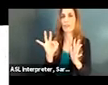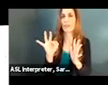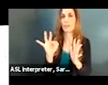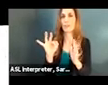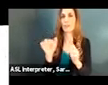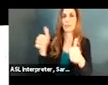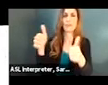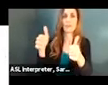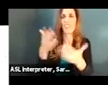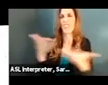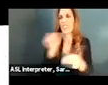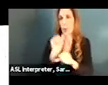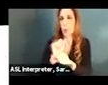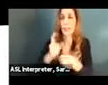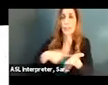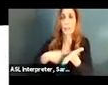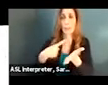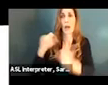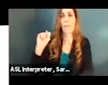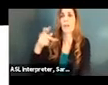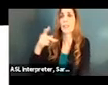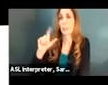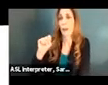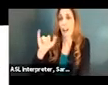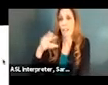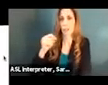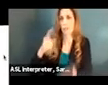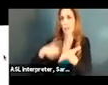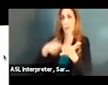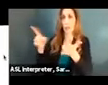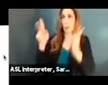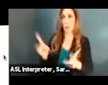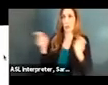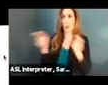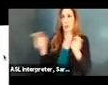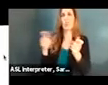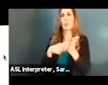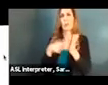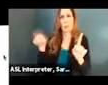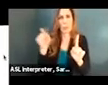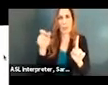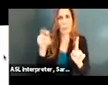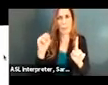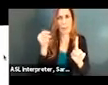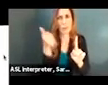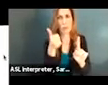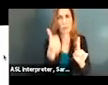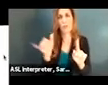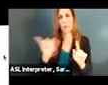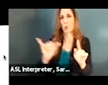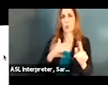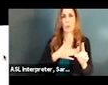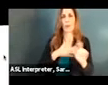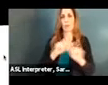thing is not working. Like us as the panelists controlling the pinning, you can also pin them individually. So on my screen, I have